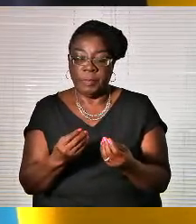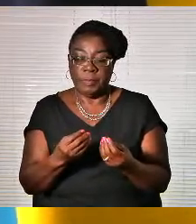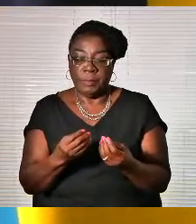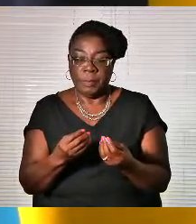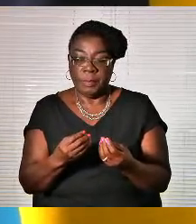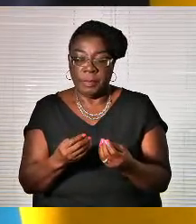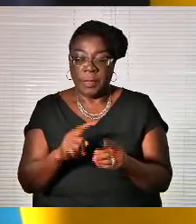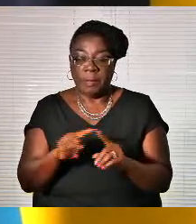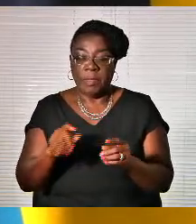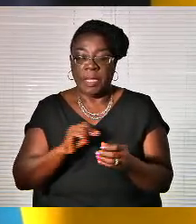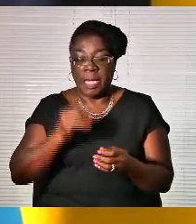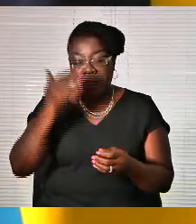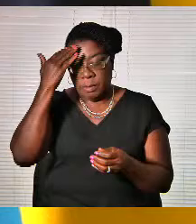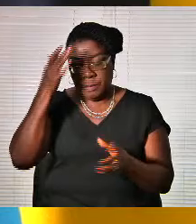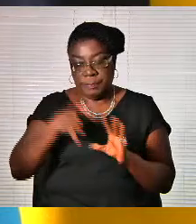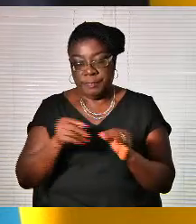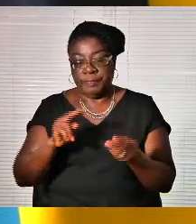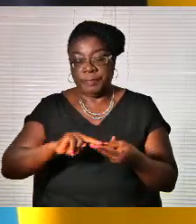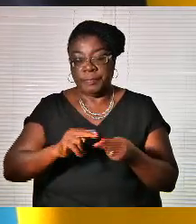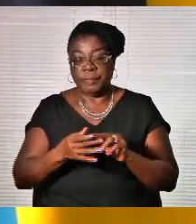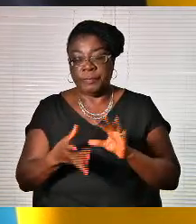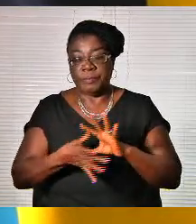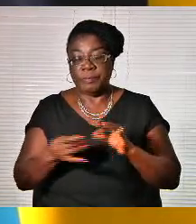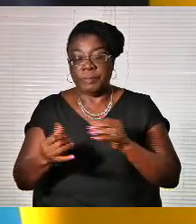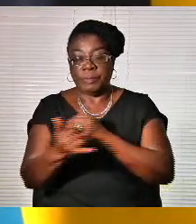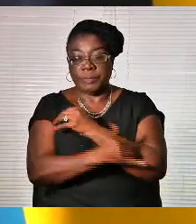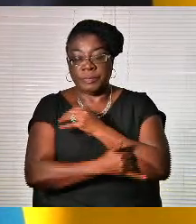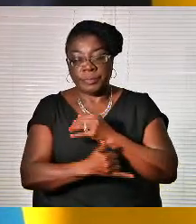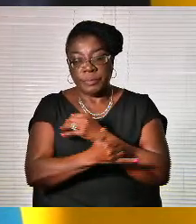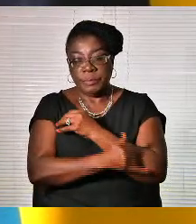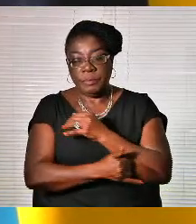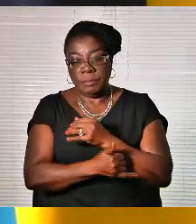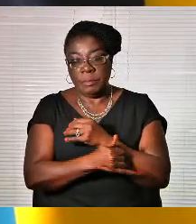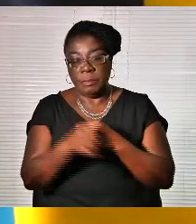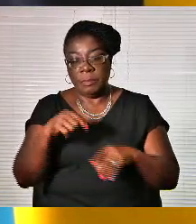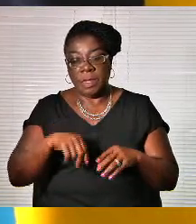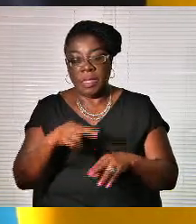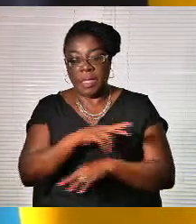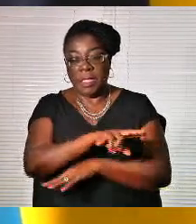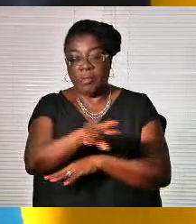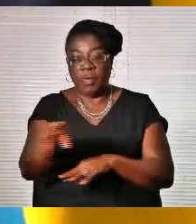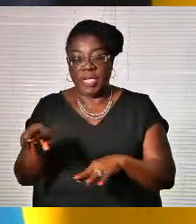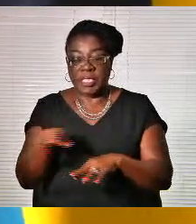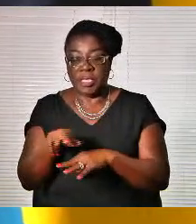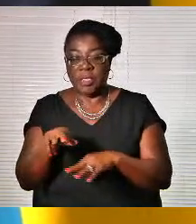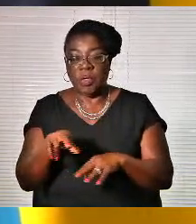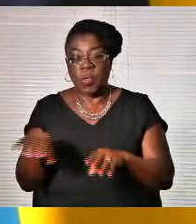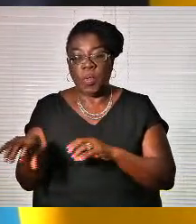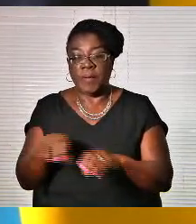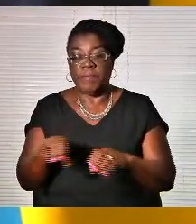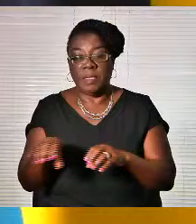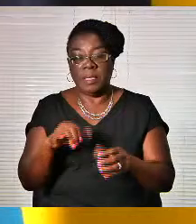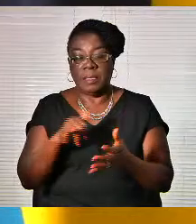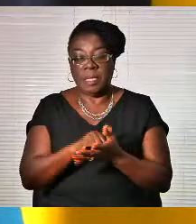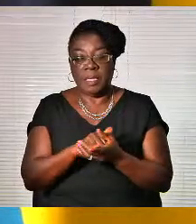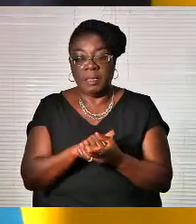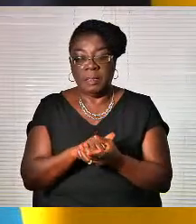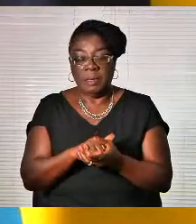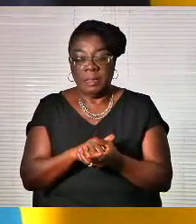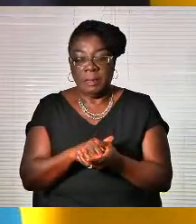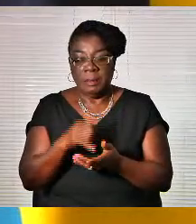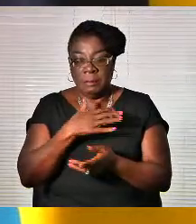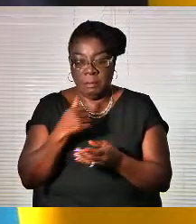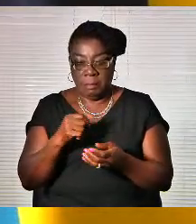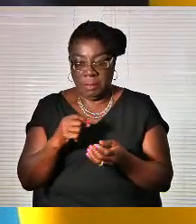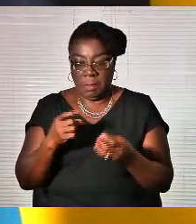a number of countries in the region, in the CARICOM region, who would have done it, and they had